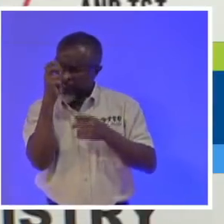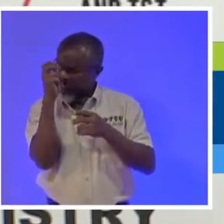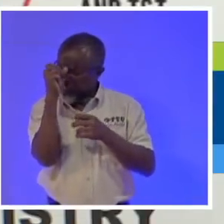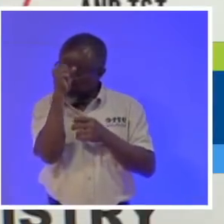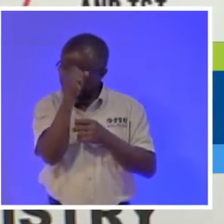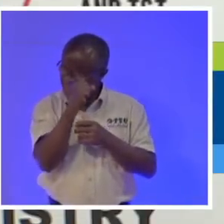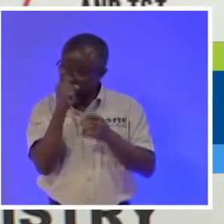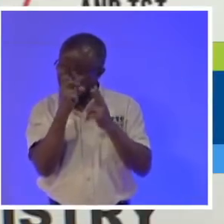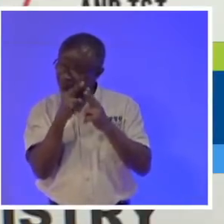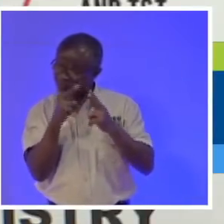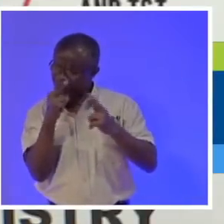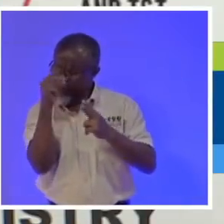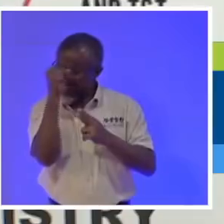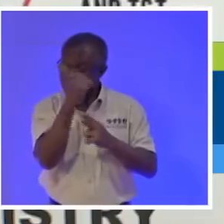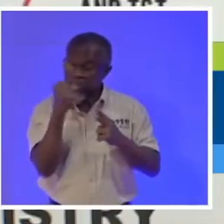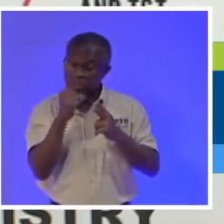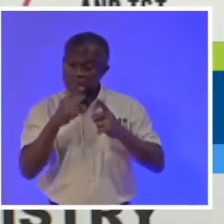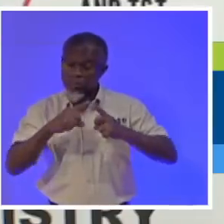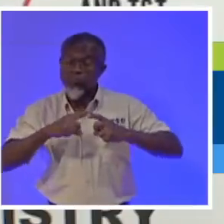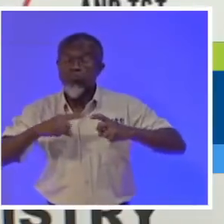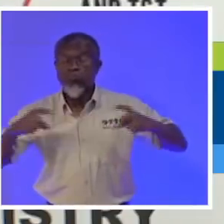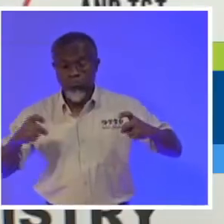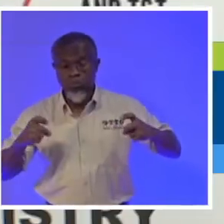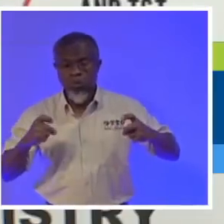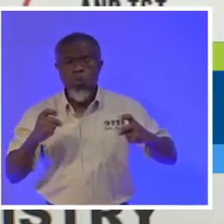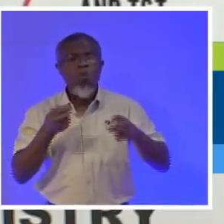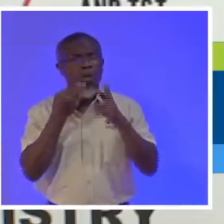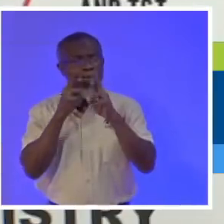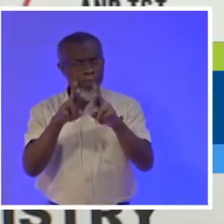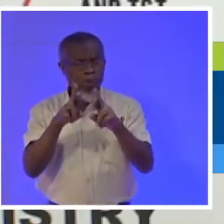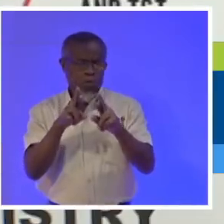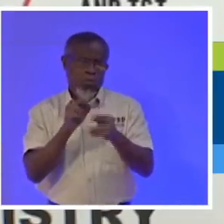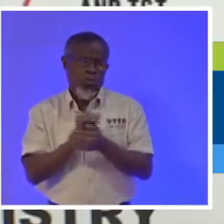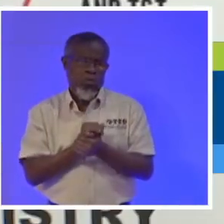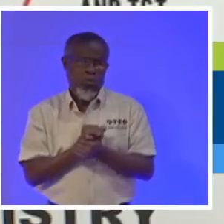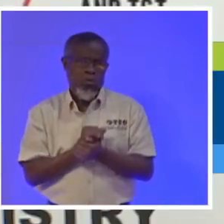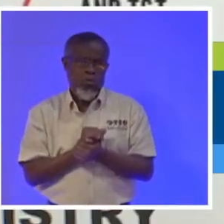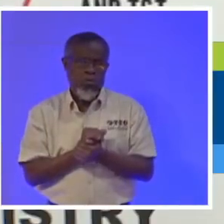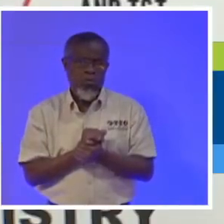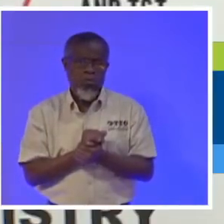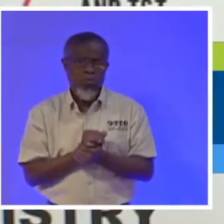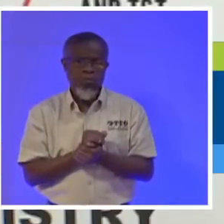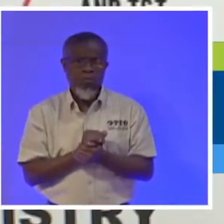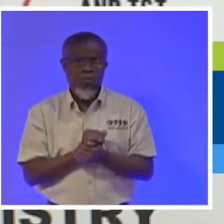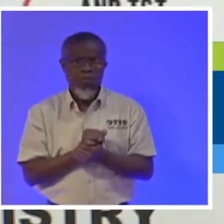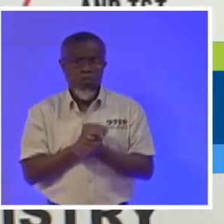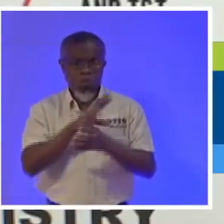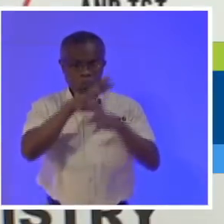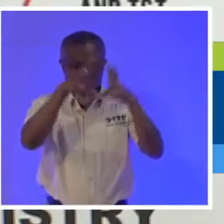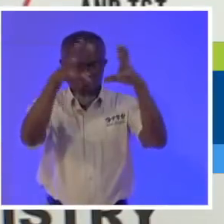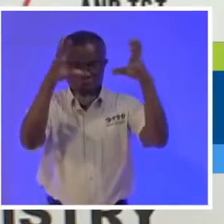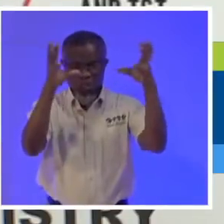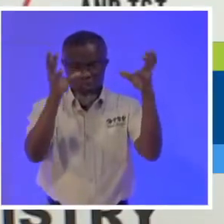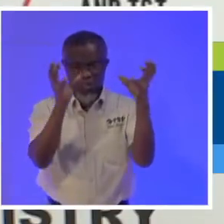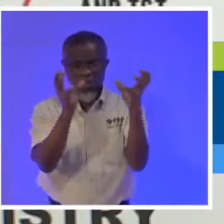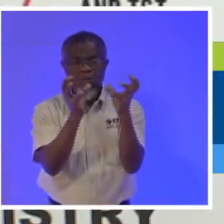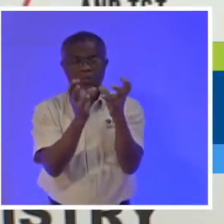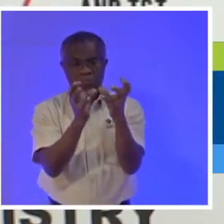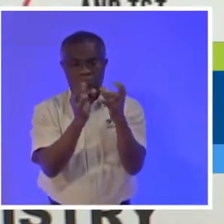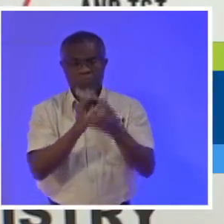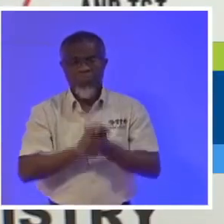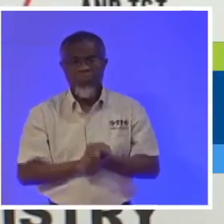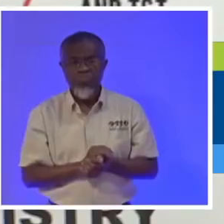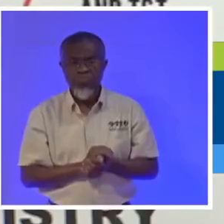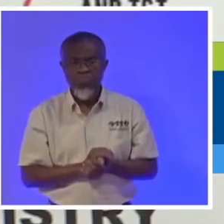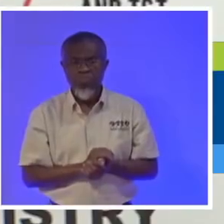and the manufacturers if need be. On the issue of rapid antigen testing, I don't know if Dr. Hines wants